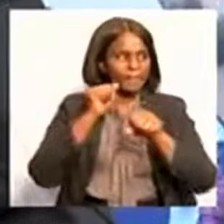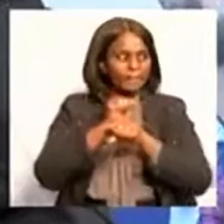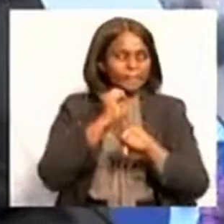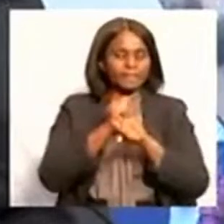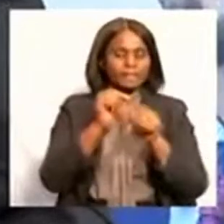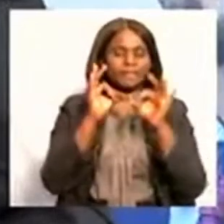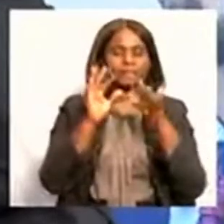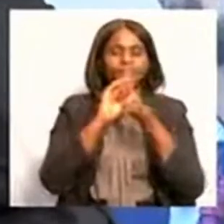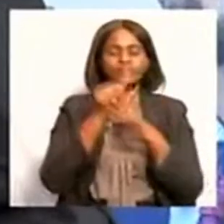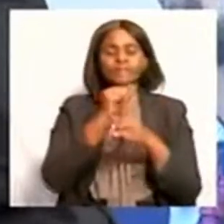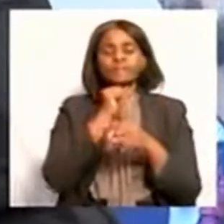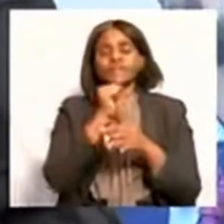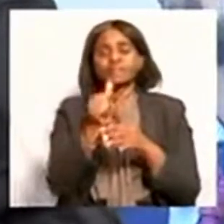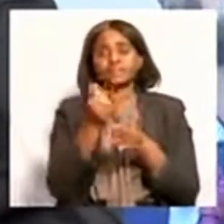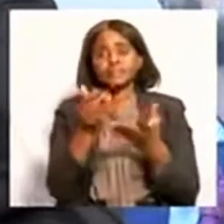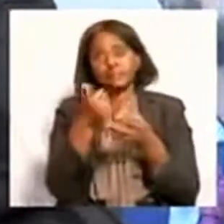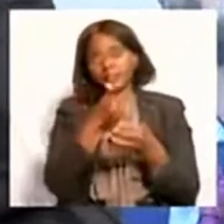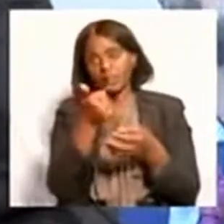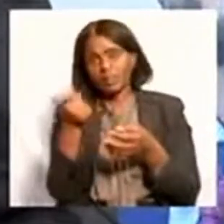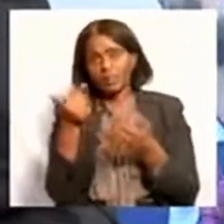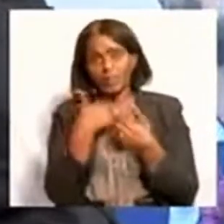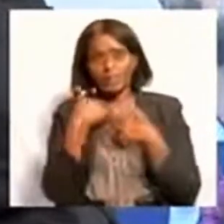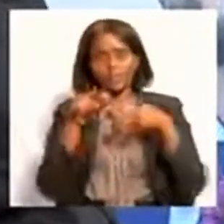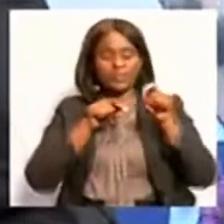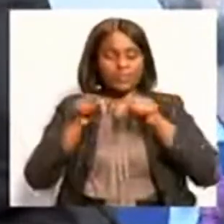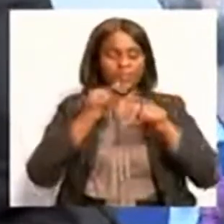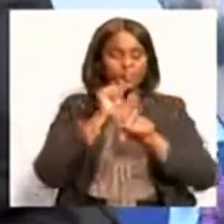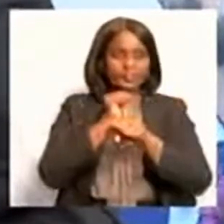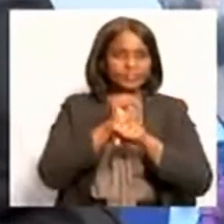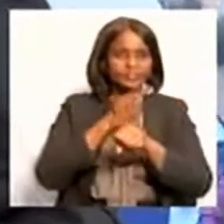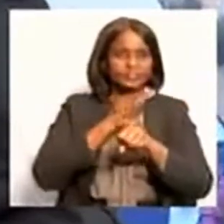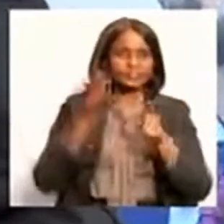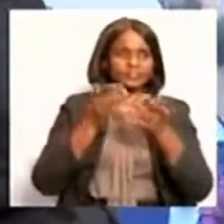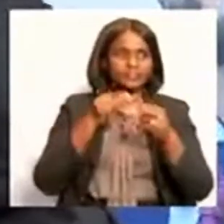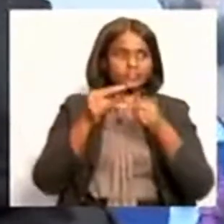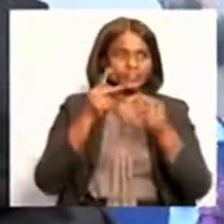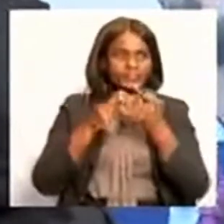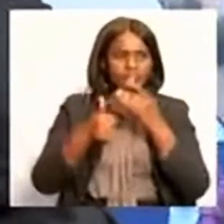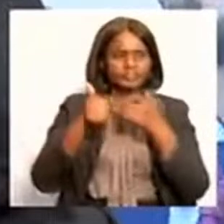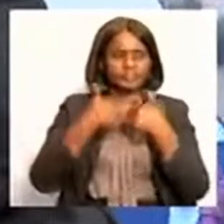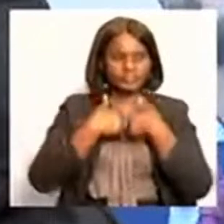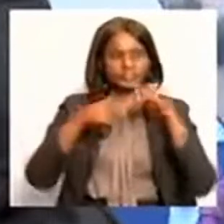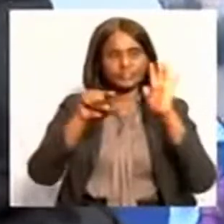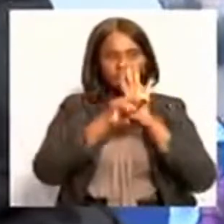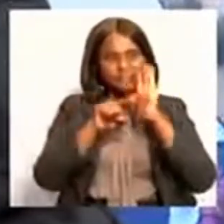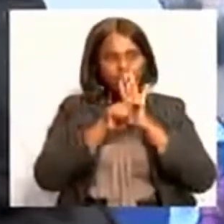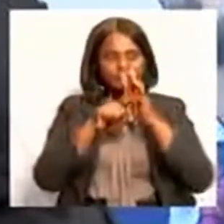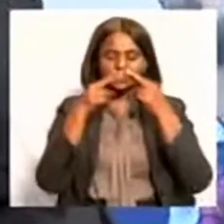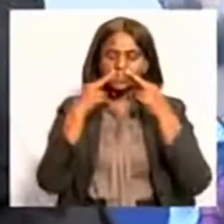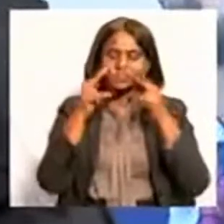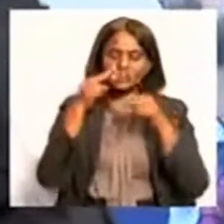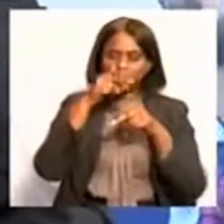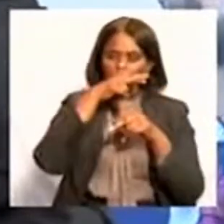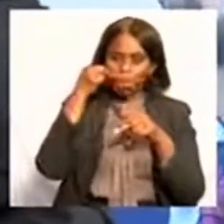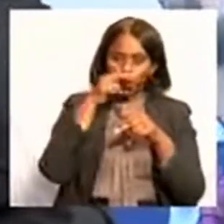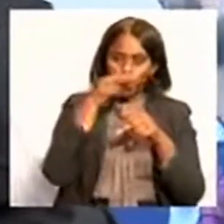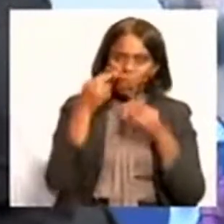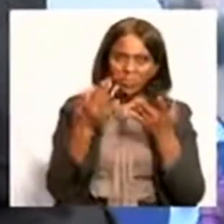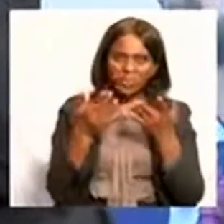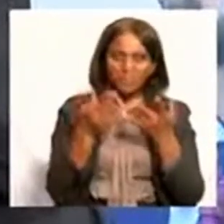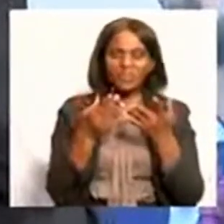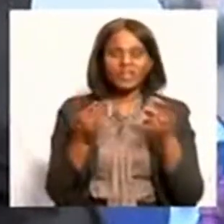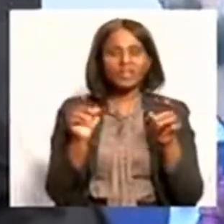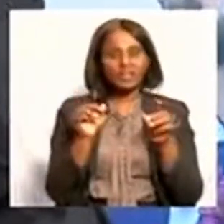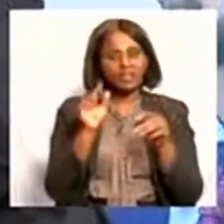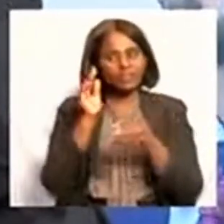not? Where their controls are not working effectively, meaning that you get negative results of pilferage, theft, we